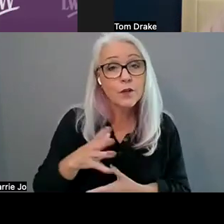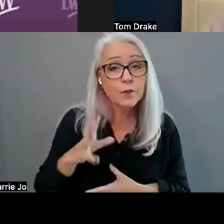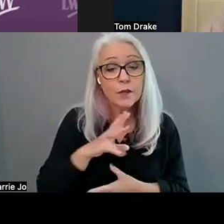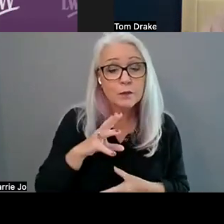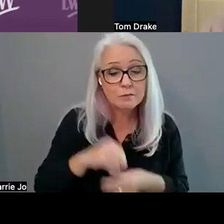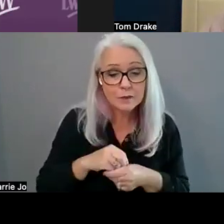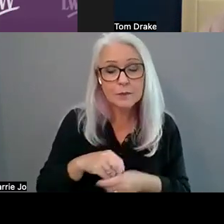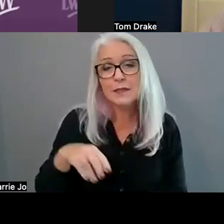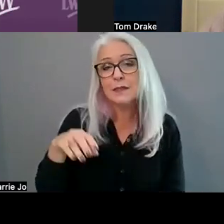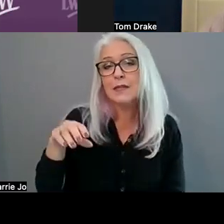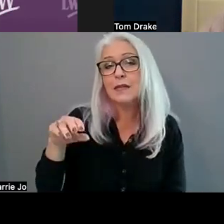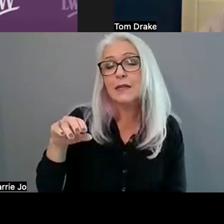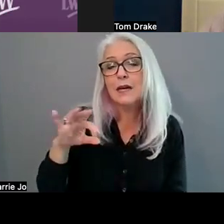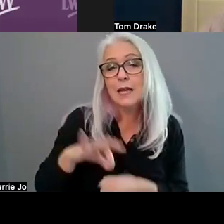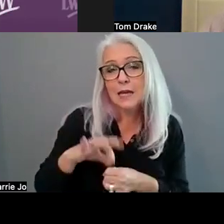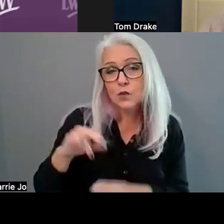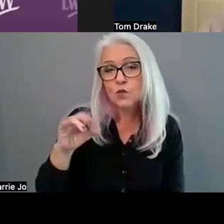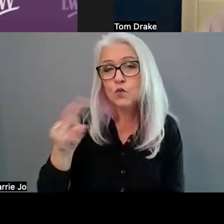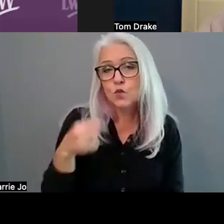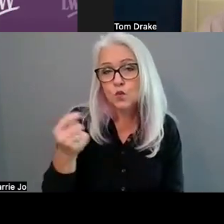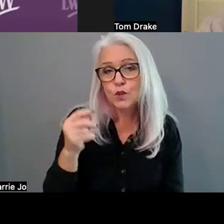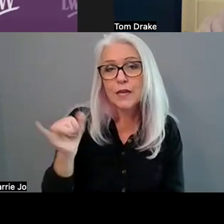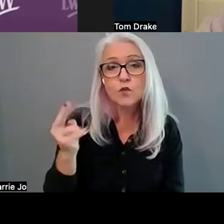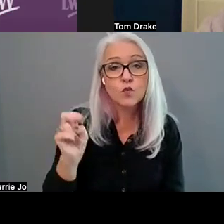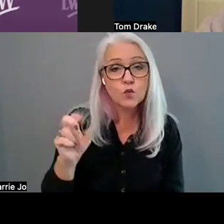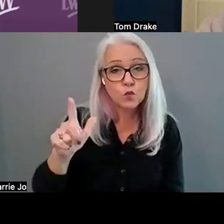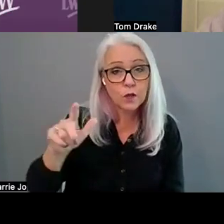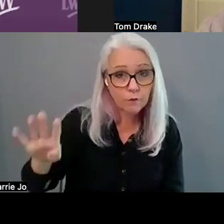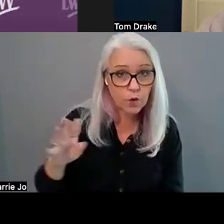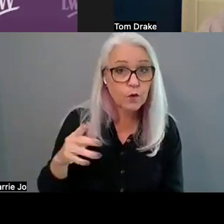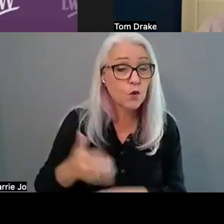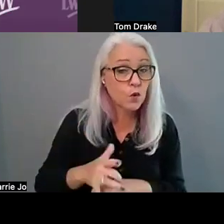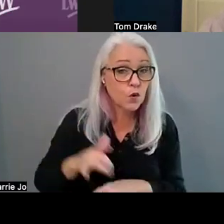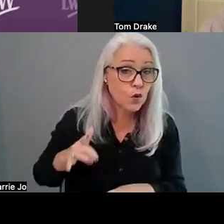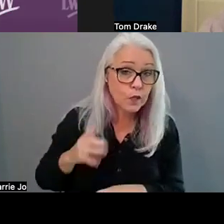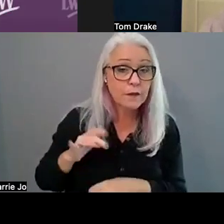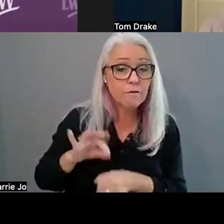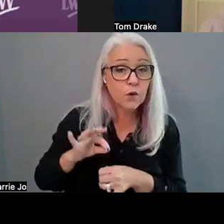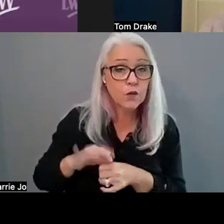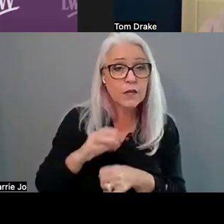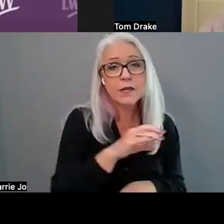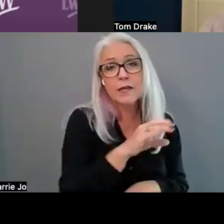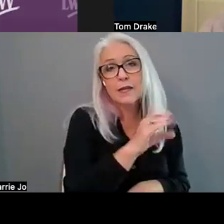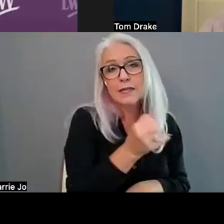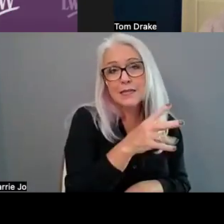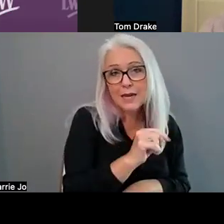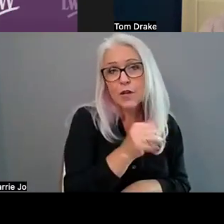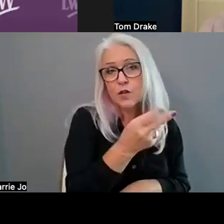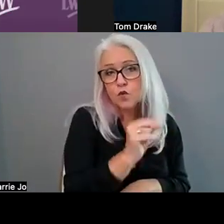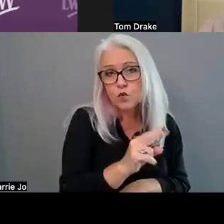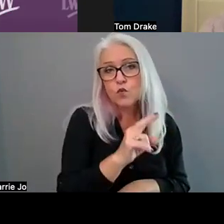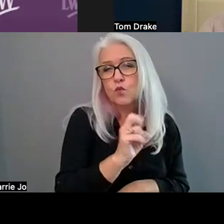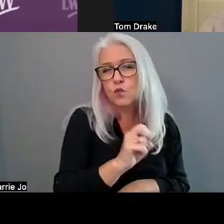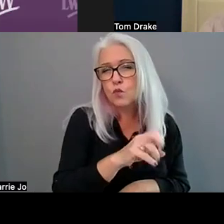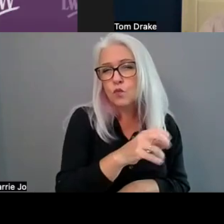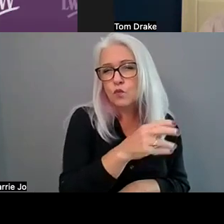is Tuesday, June 24th, and early voting will begin Saturday, June 14th through Sunday, June 22nd.